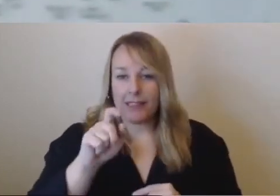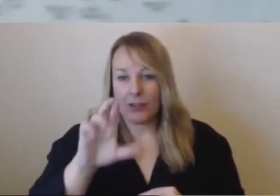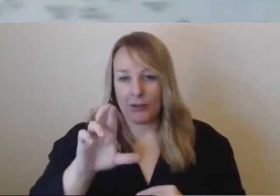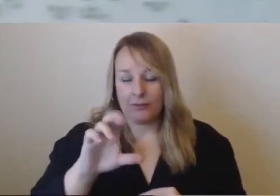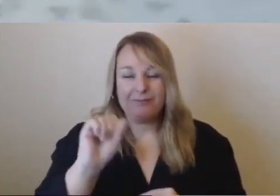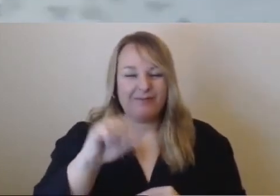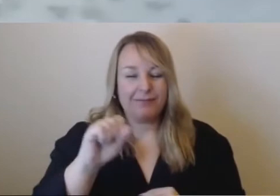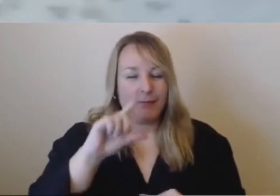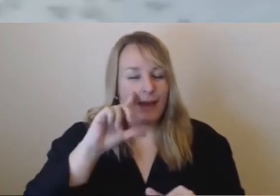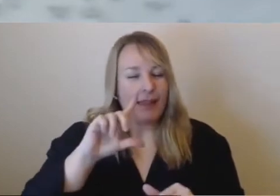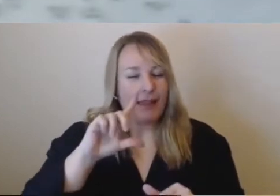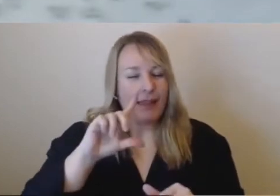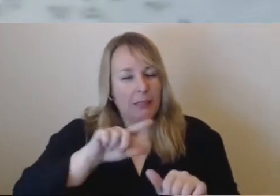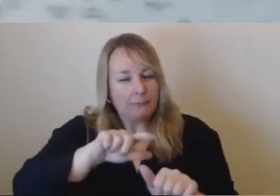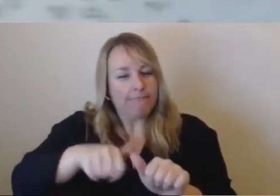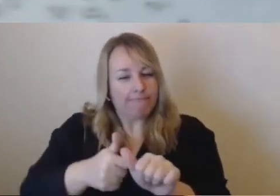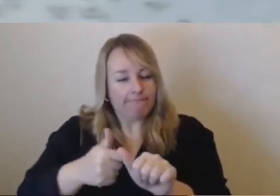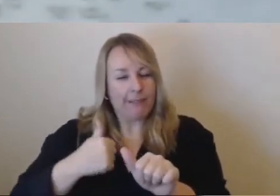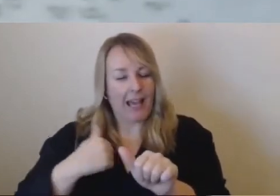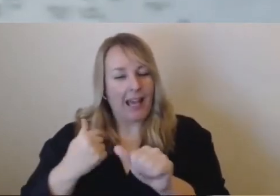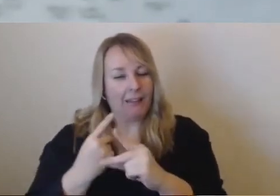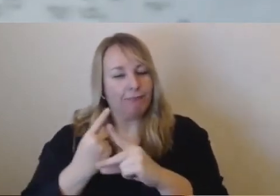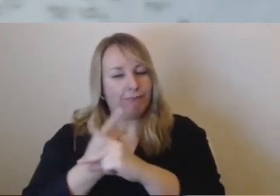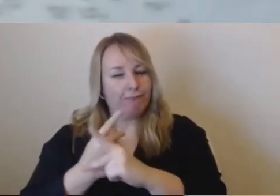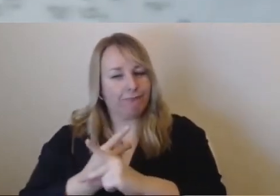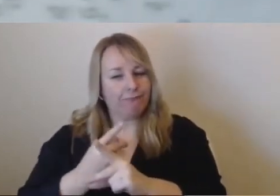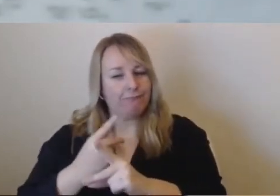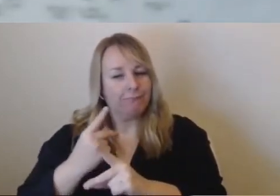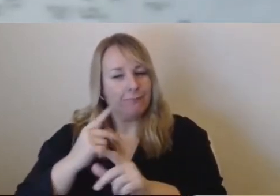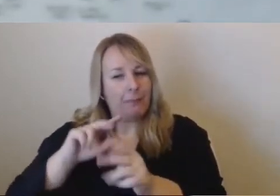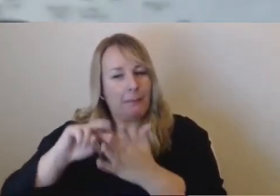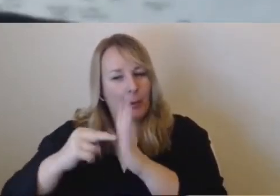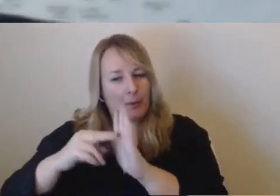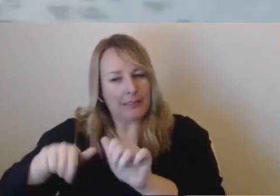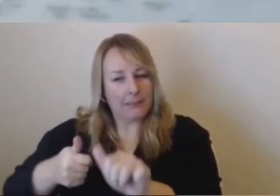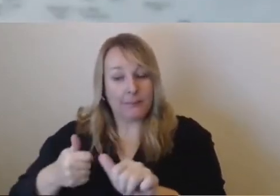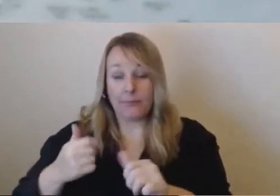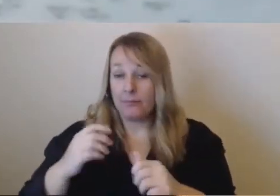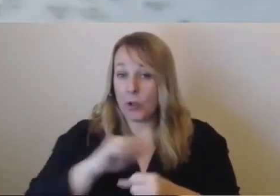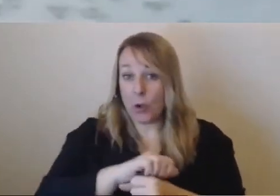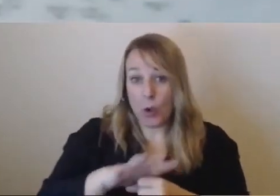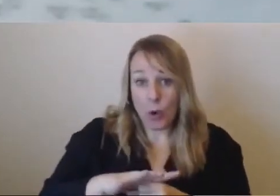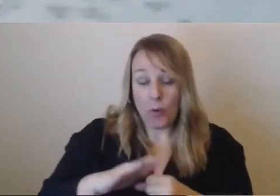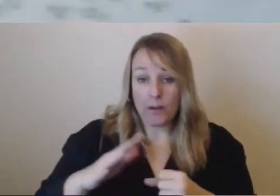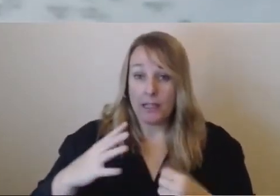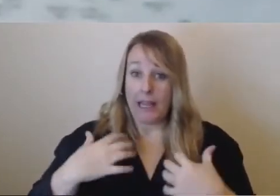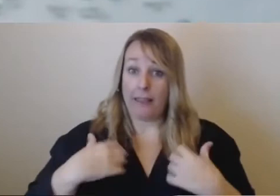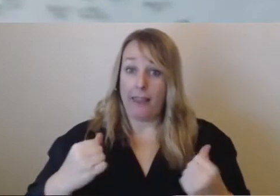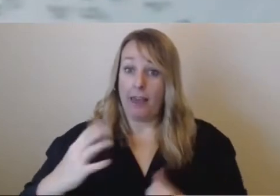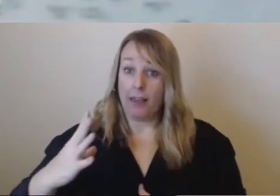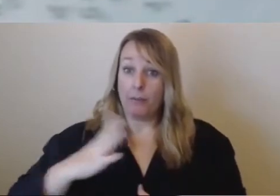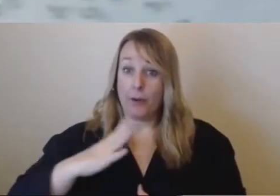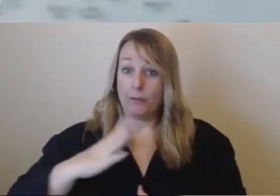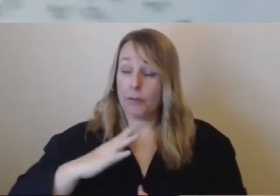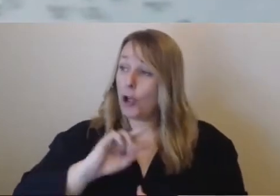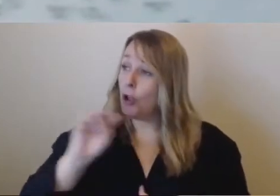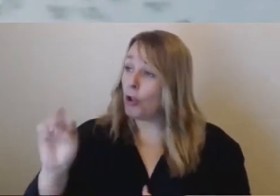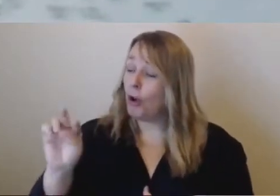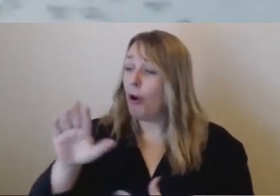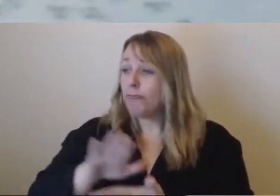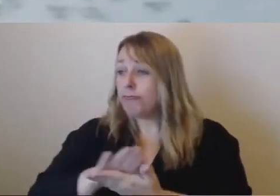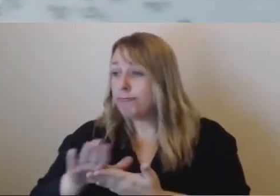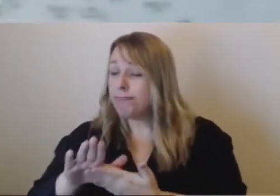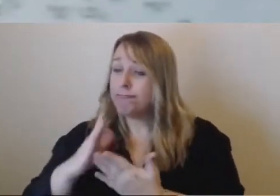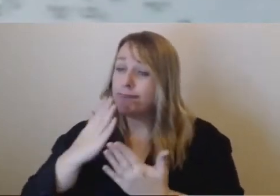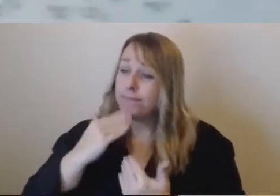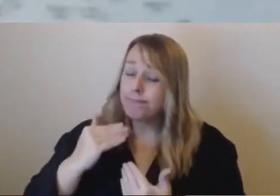calculation, and I even in the COVID realm and health, diplomacy, we can't see it as pure altruism. I mean, this is not to say that it is not to